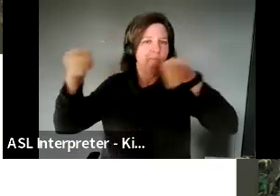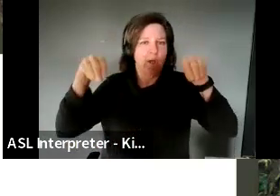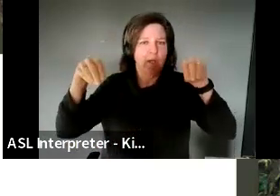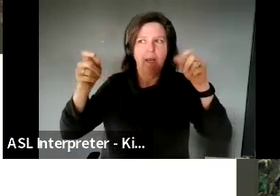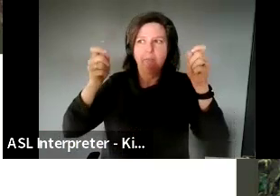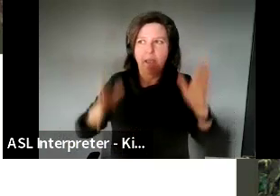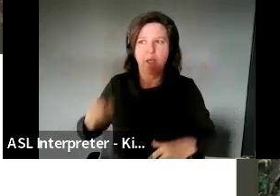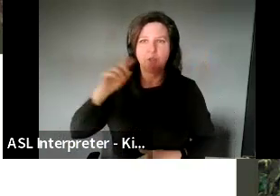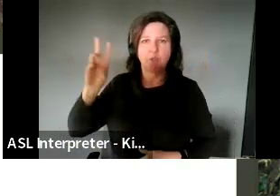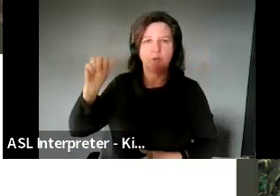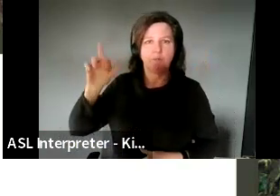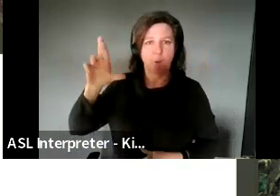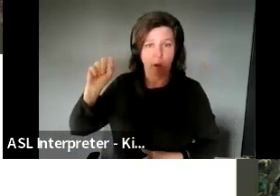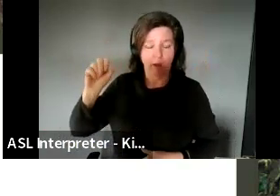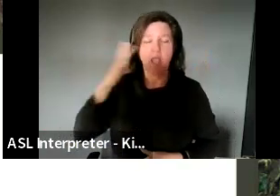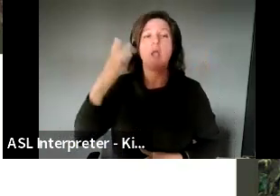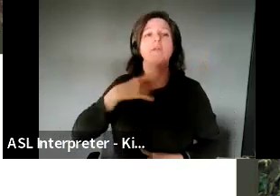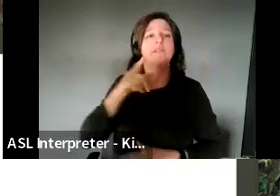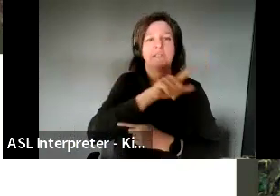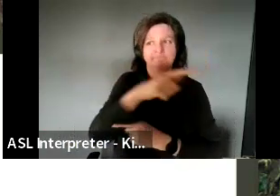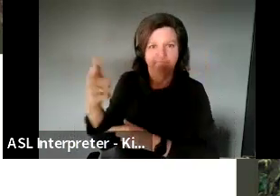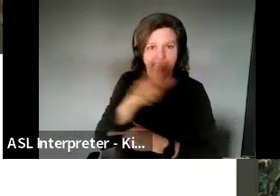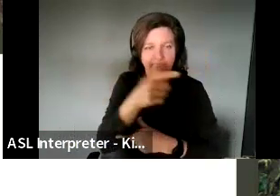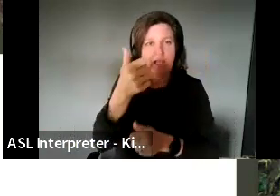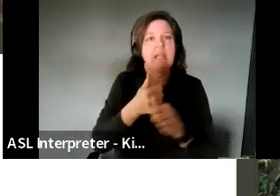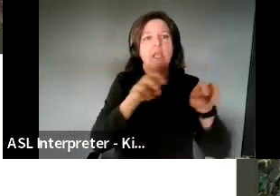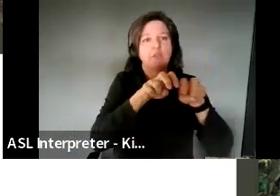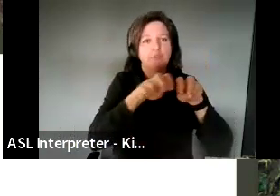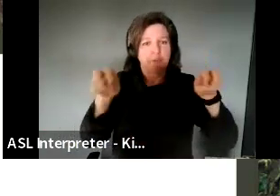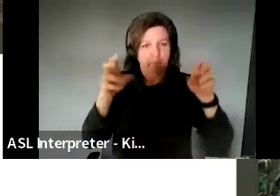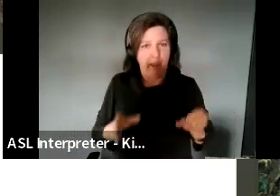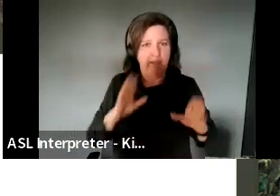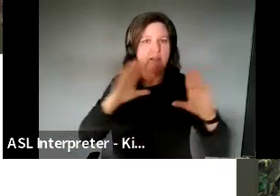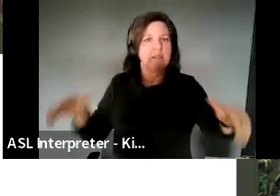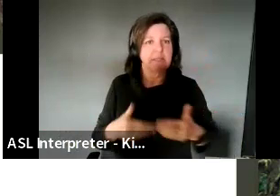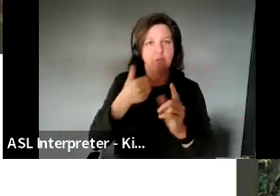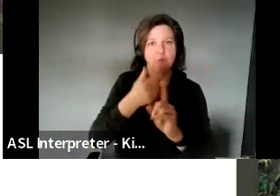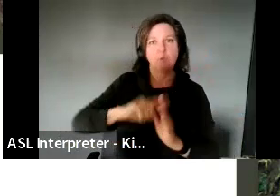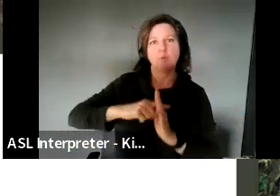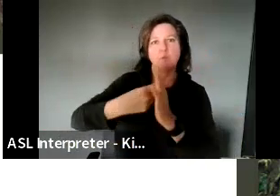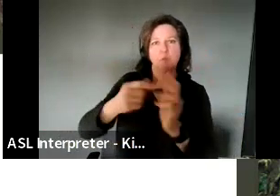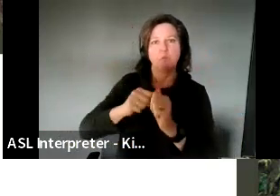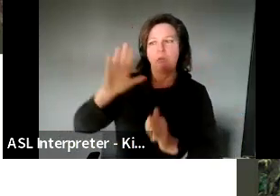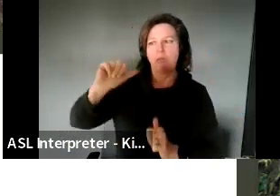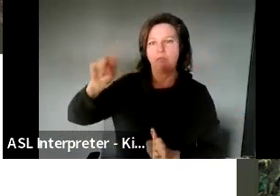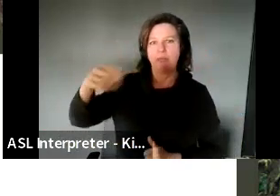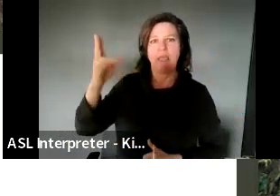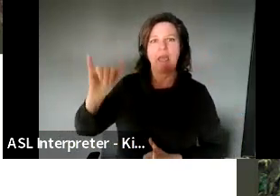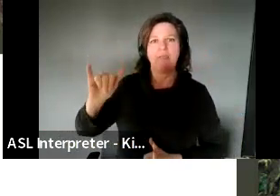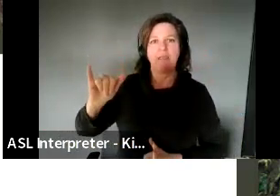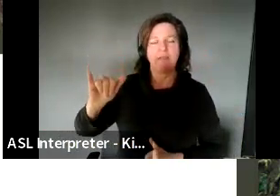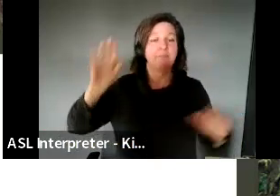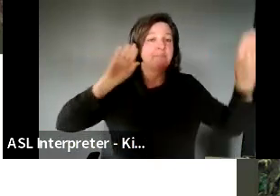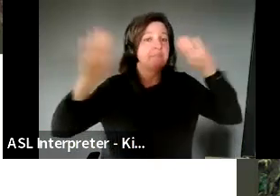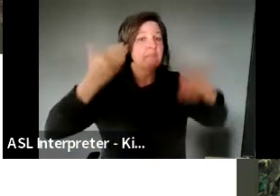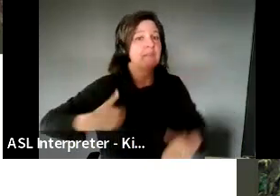to our panel and have each person quickly introduce themselves, starting with Kathy. Hi, I